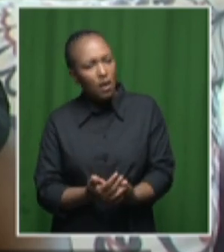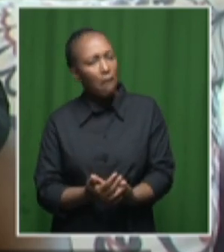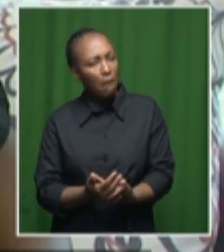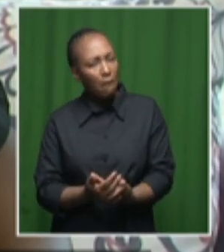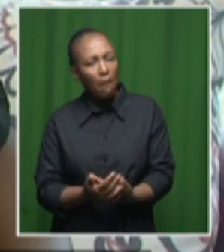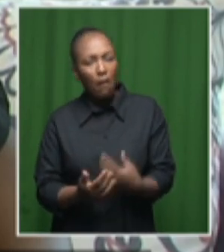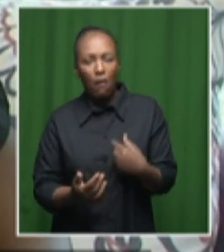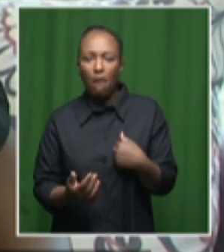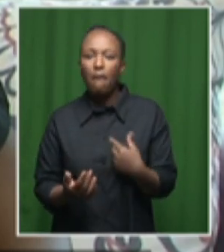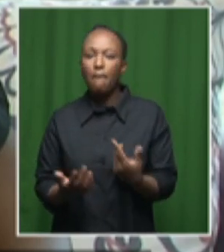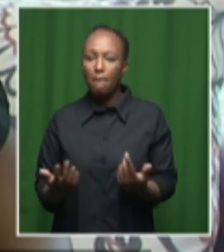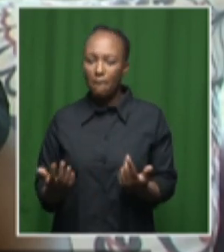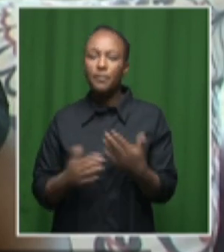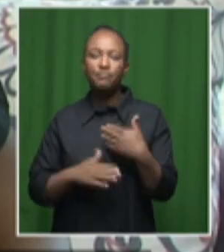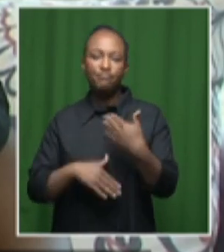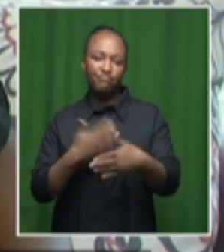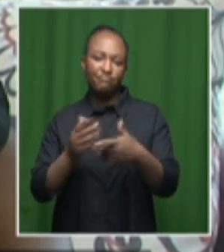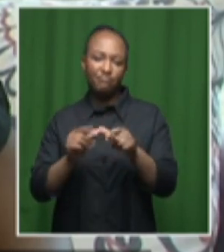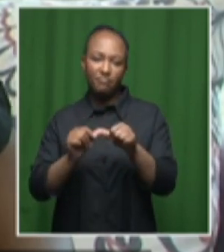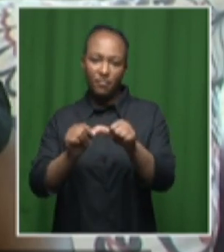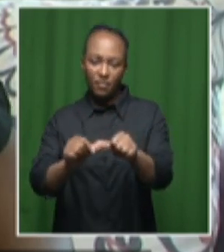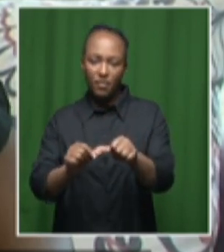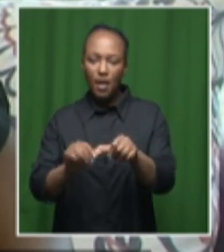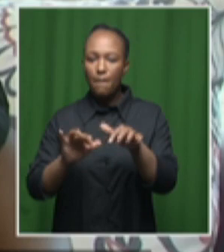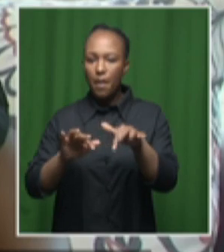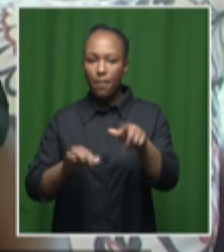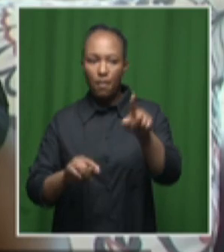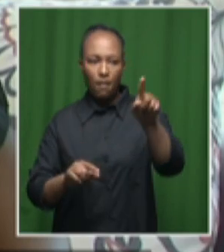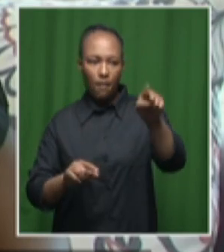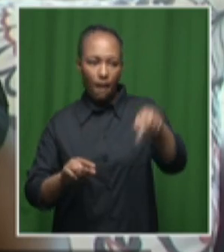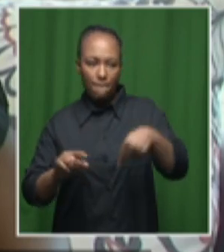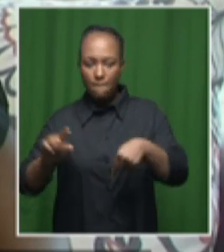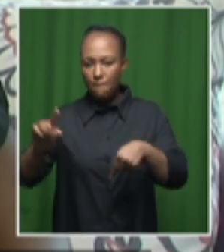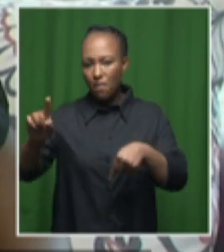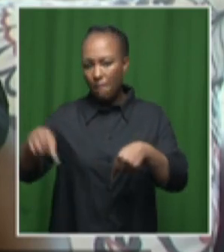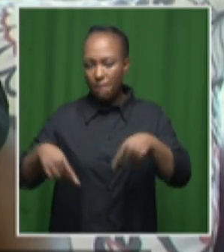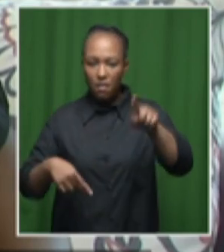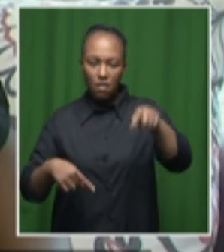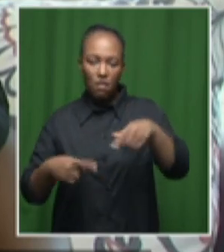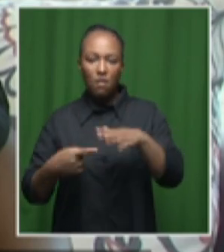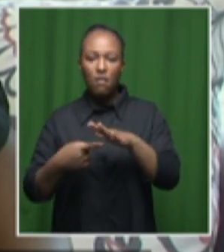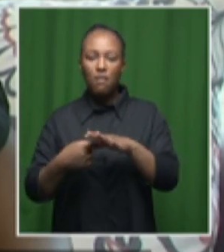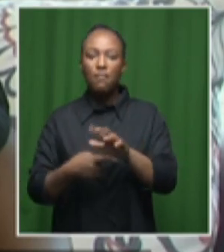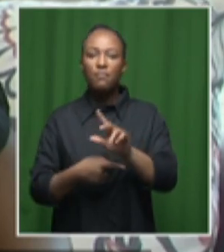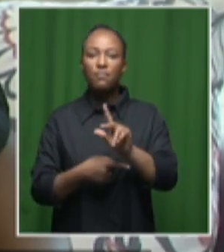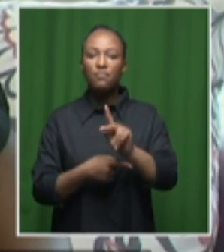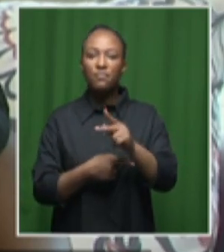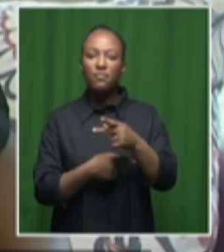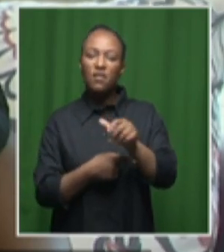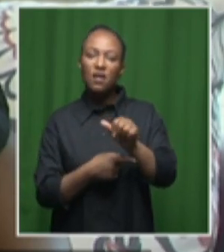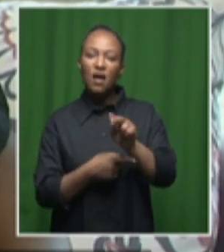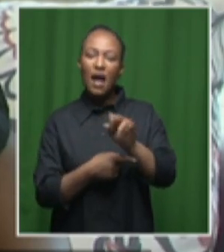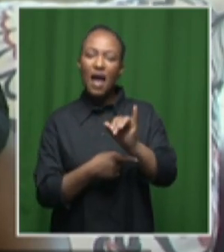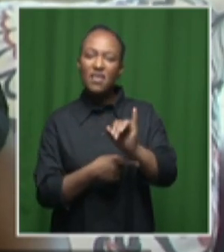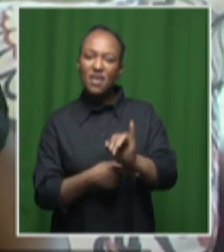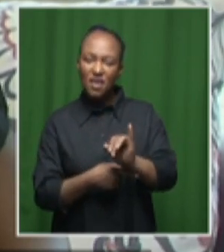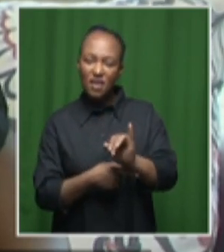So then went on to more people coming, Kanyimbao. We've worked